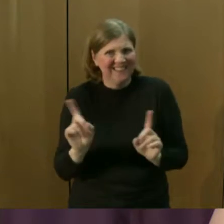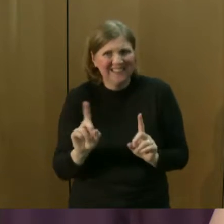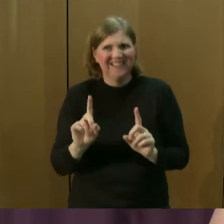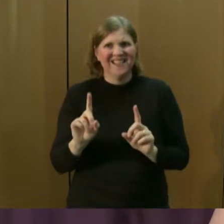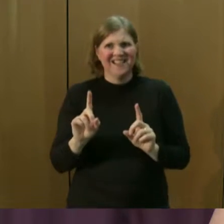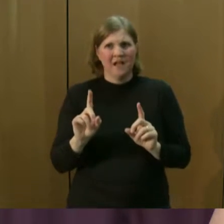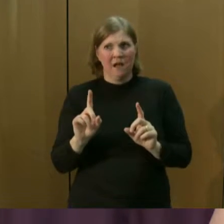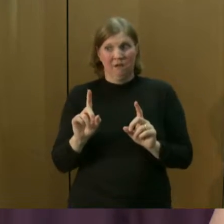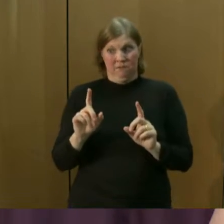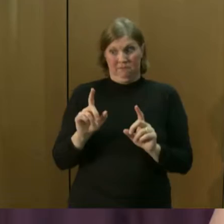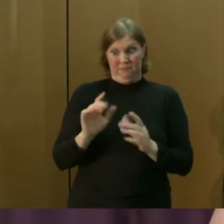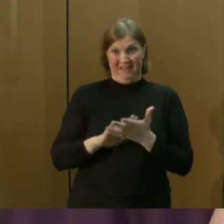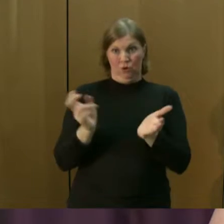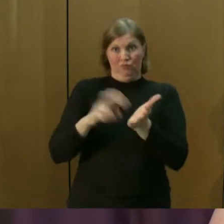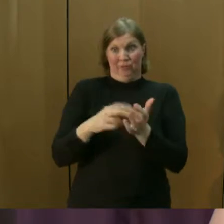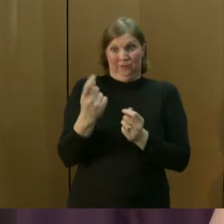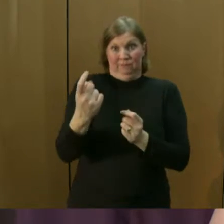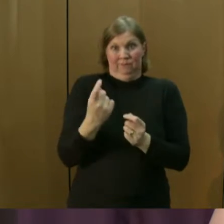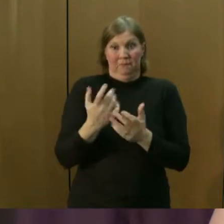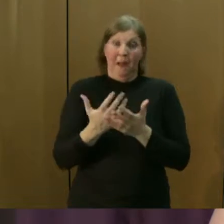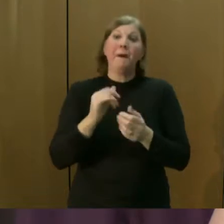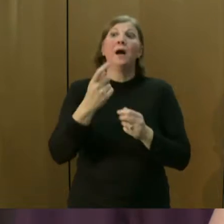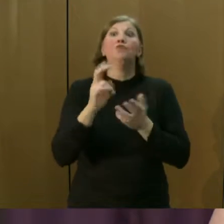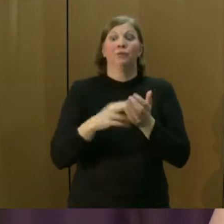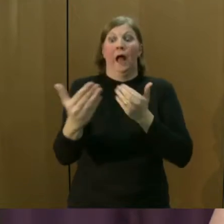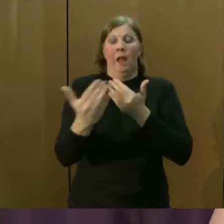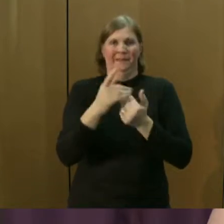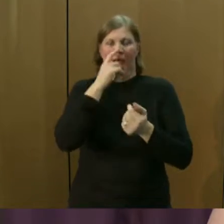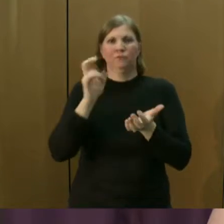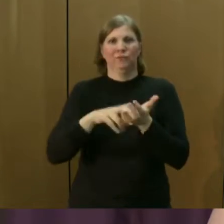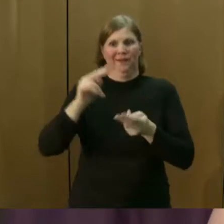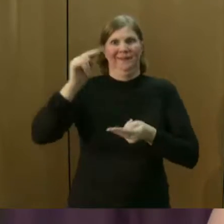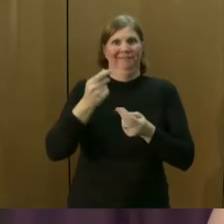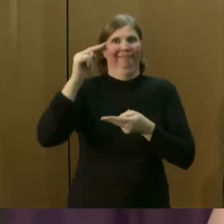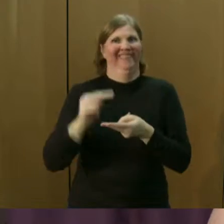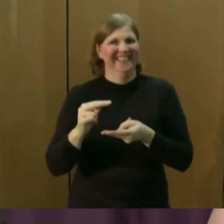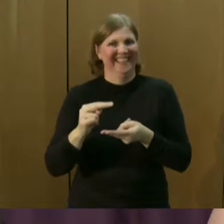again, all available on the website, ranging from about £100 up to about £400.